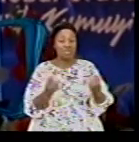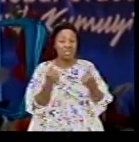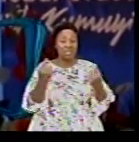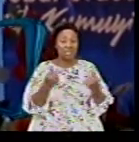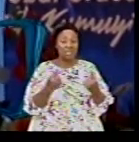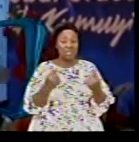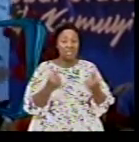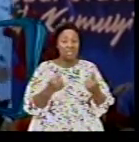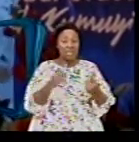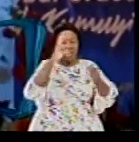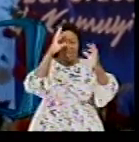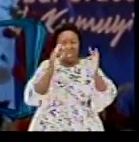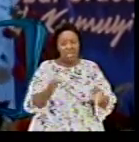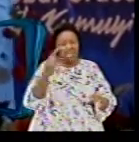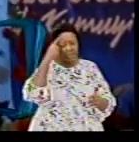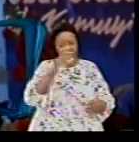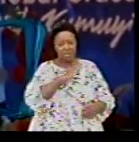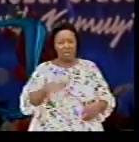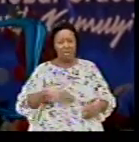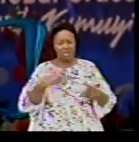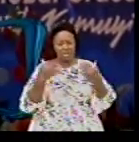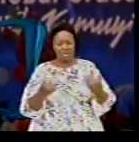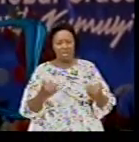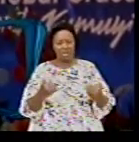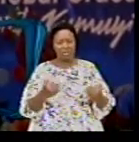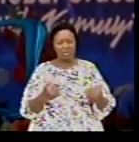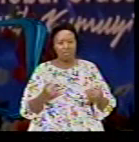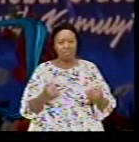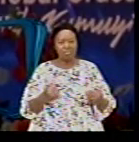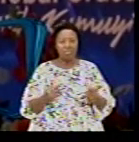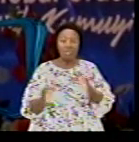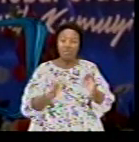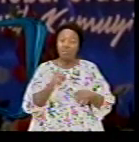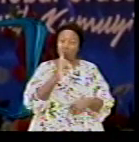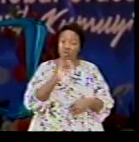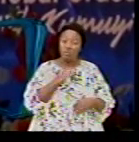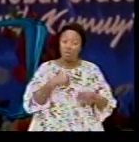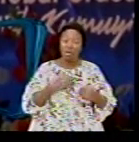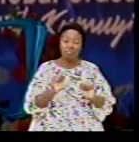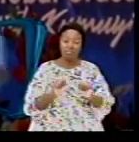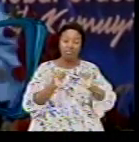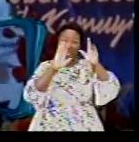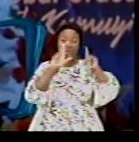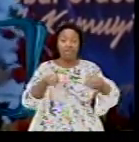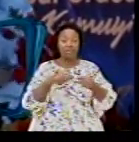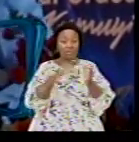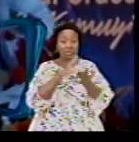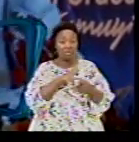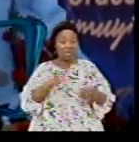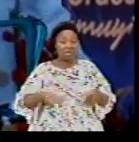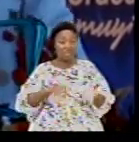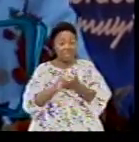wave your hands to those counselors if they are not gotten to your side.